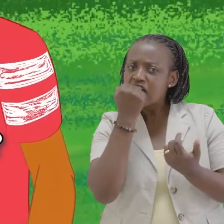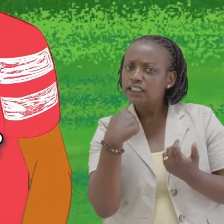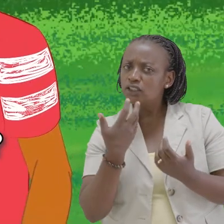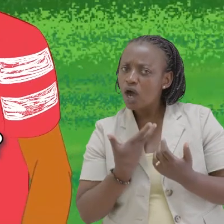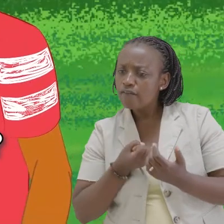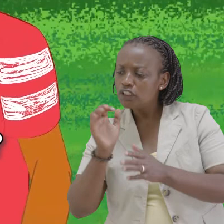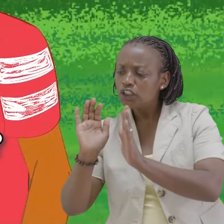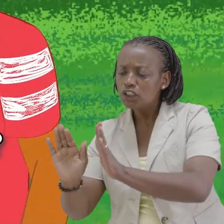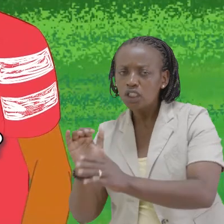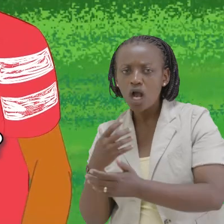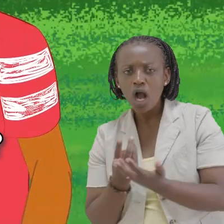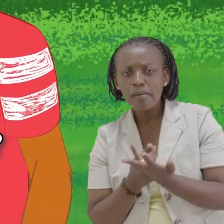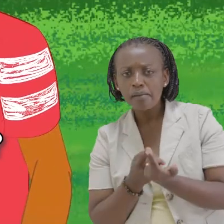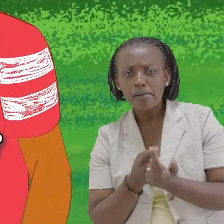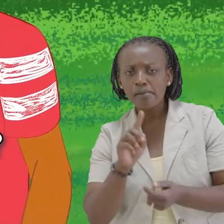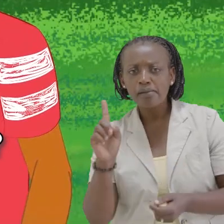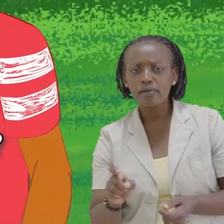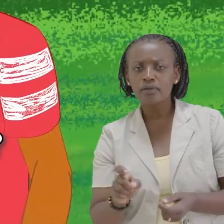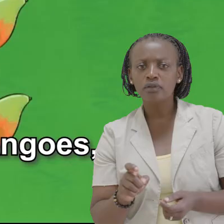how many mangoes do you have left?